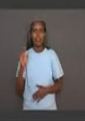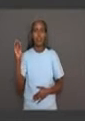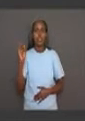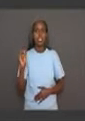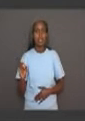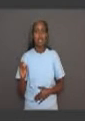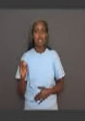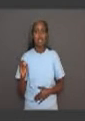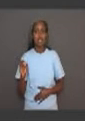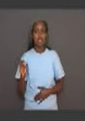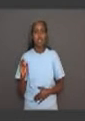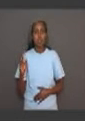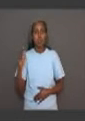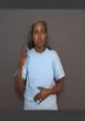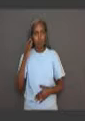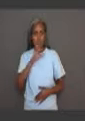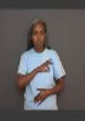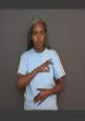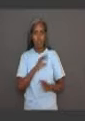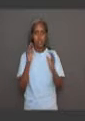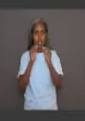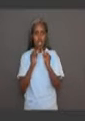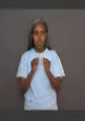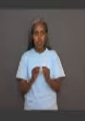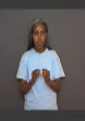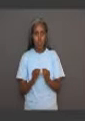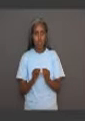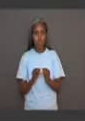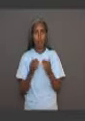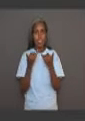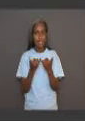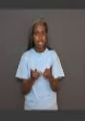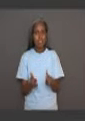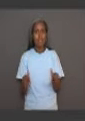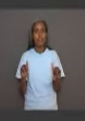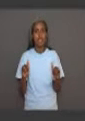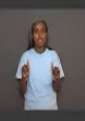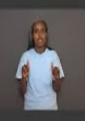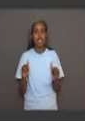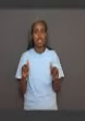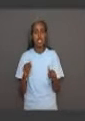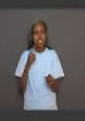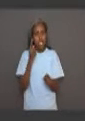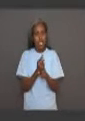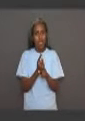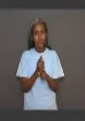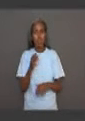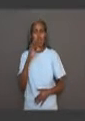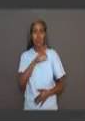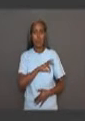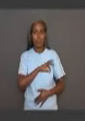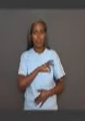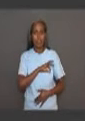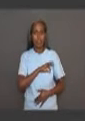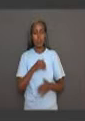Percentage profit is calculated by dividing the actual profit